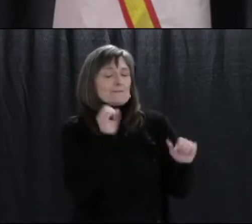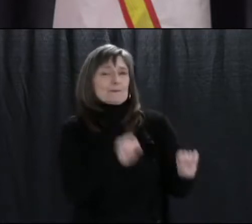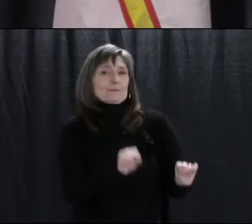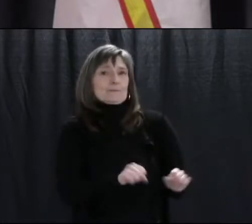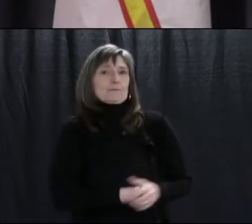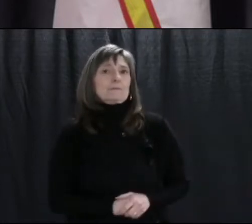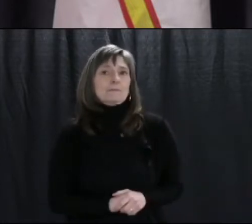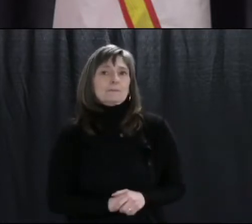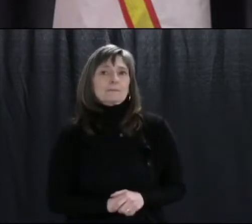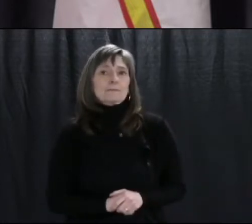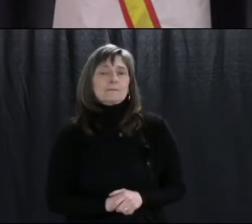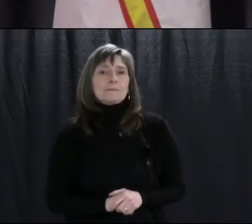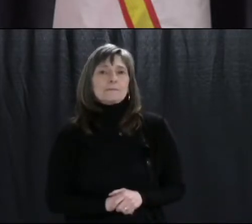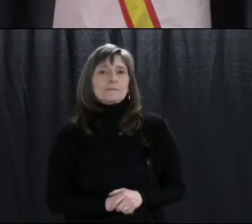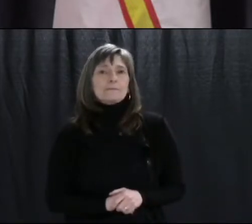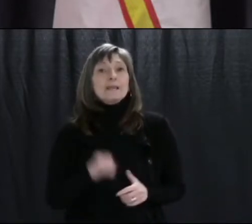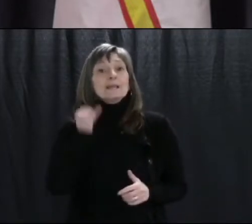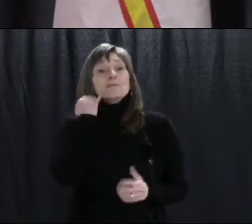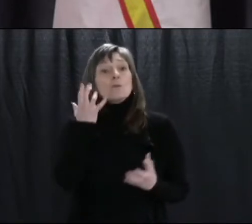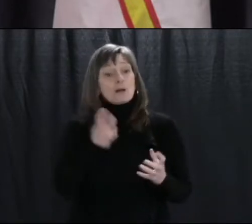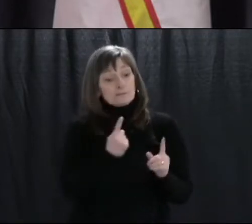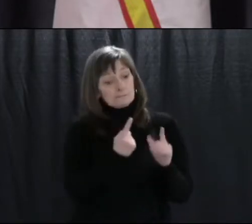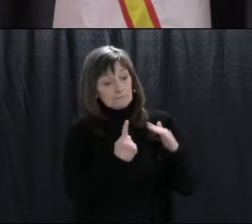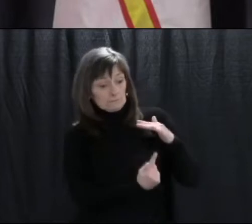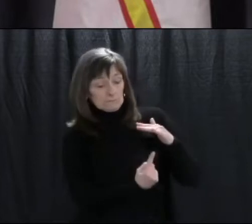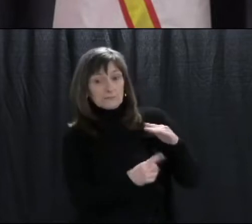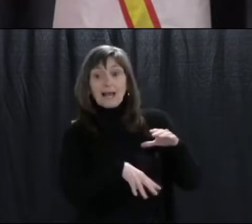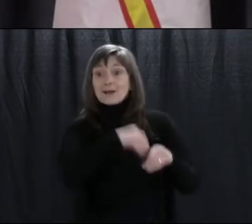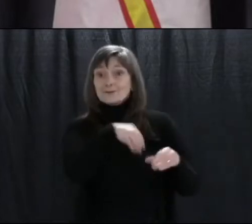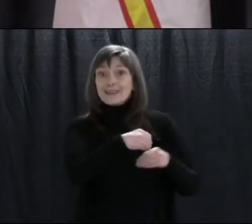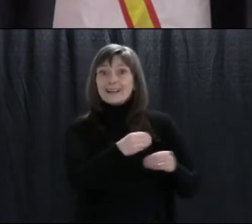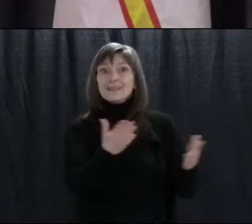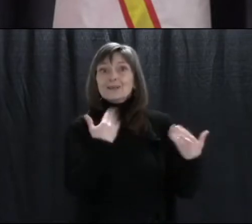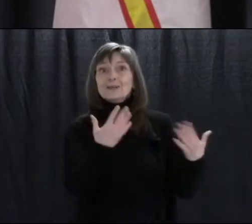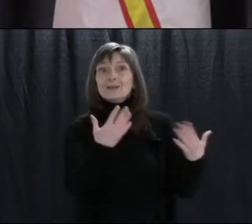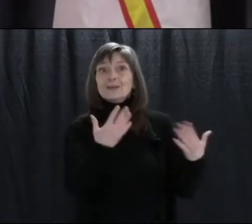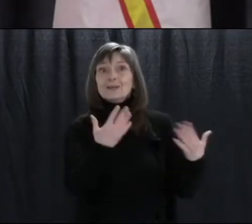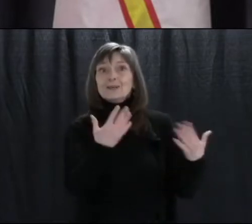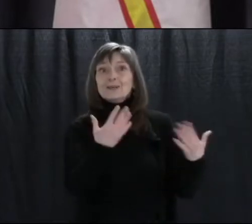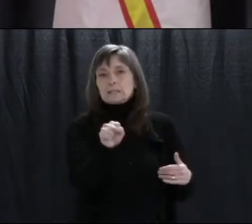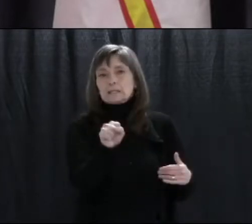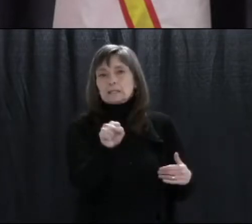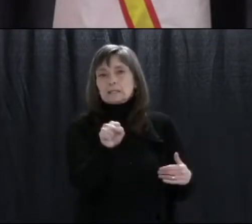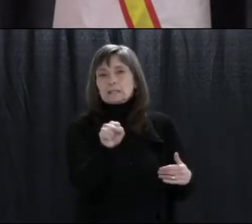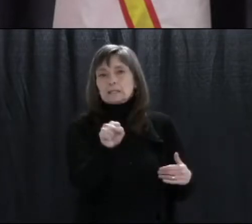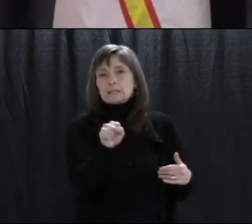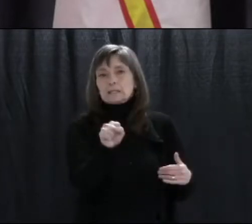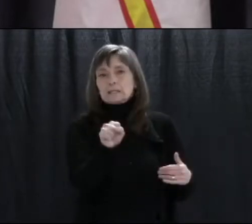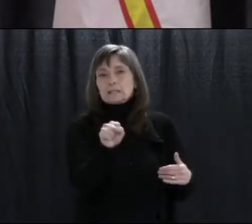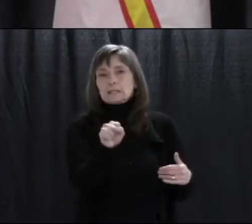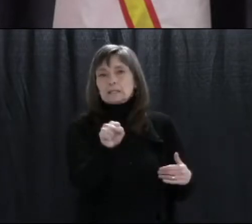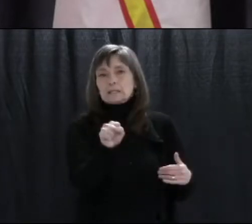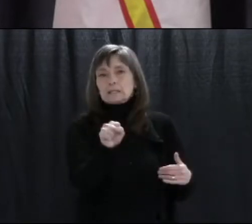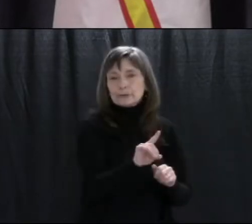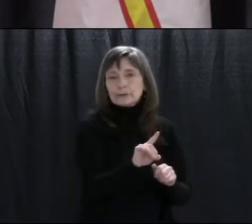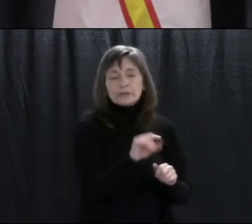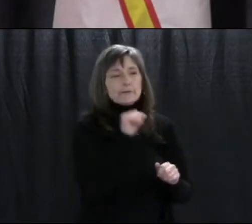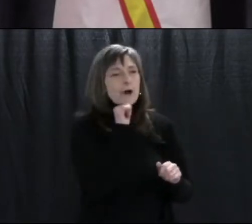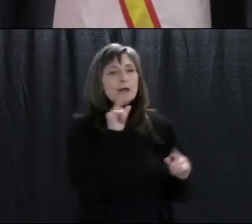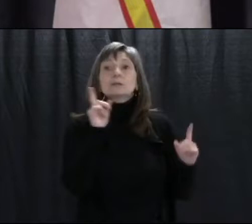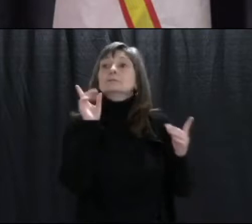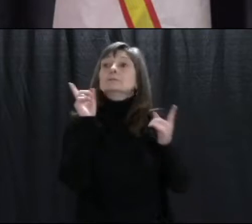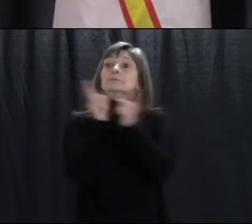possible. If you want to go outside to get some fresh air, which is understandable, do so in your own yard without contacting